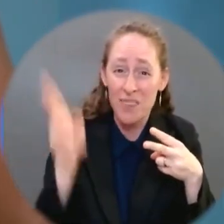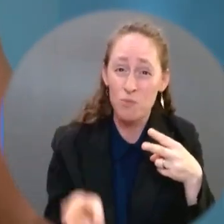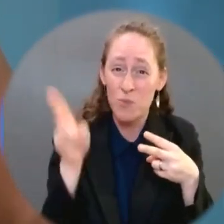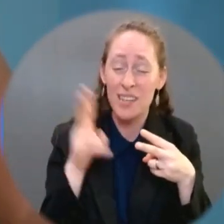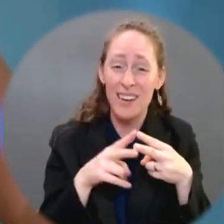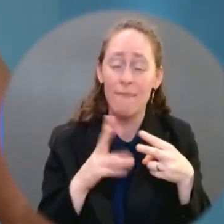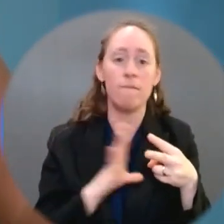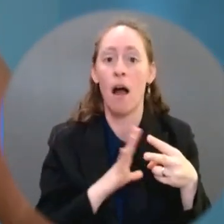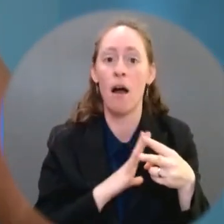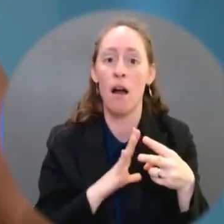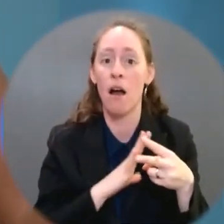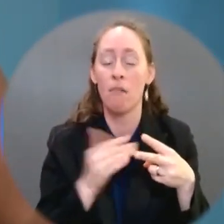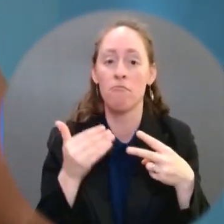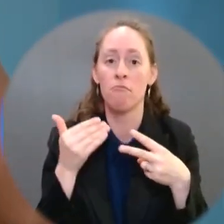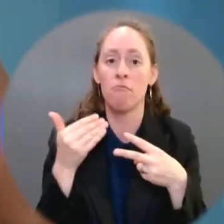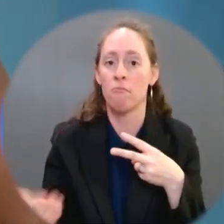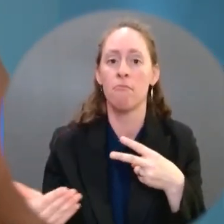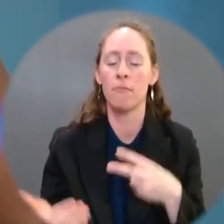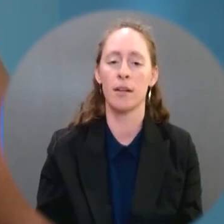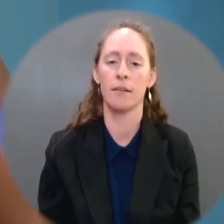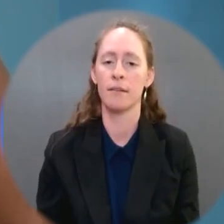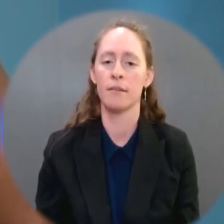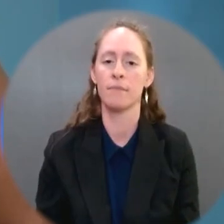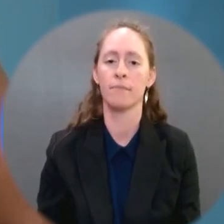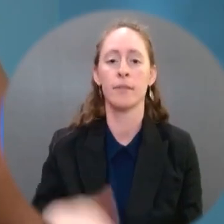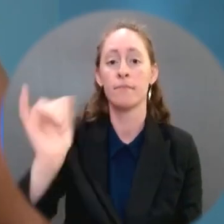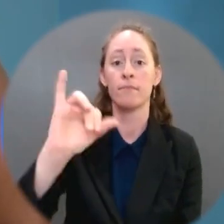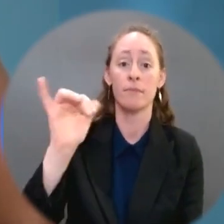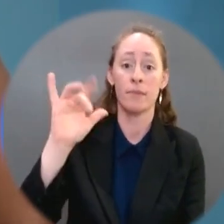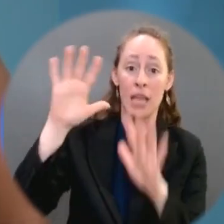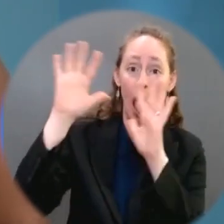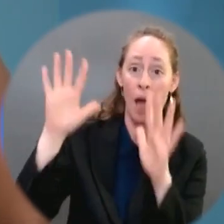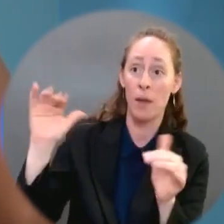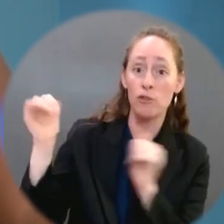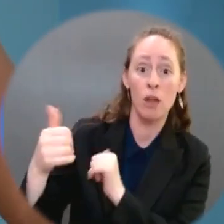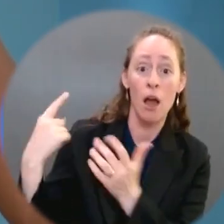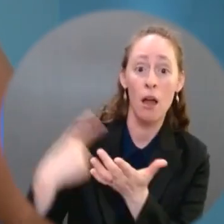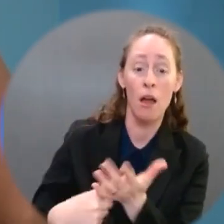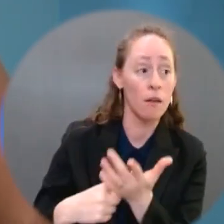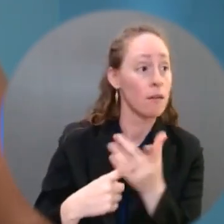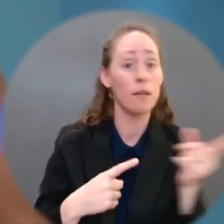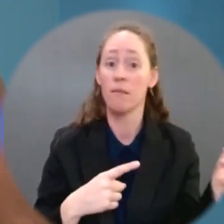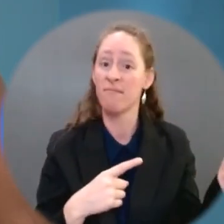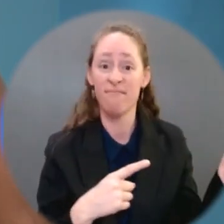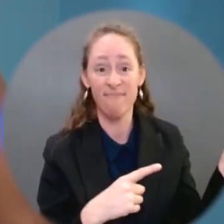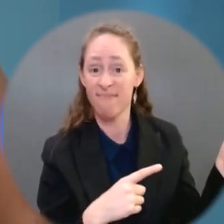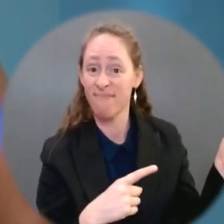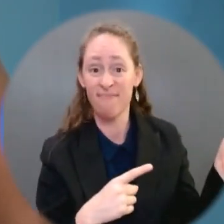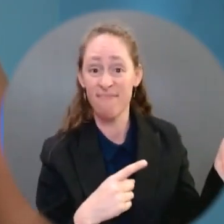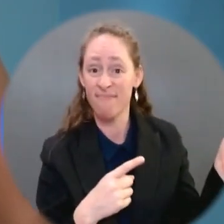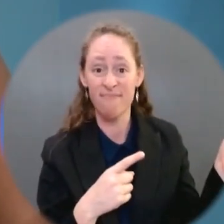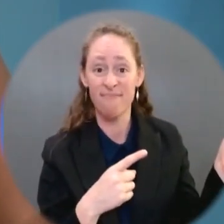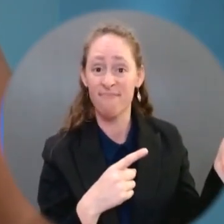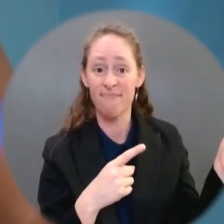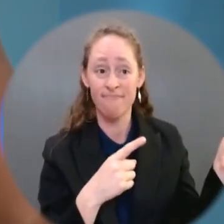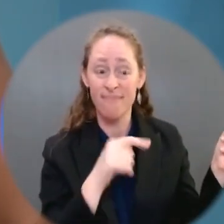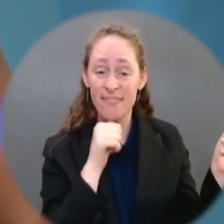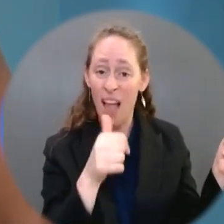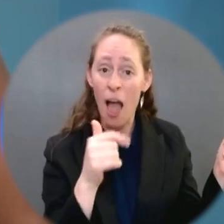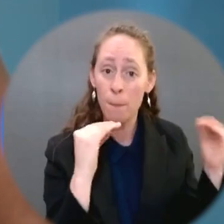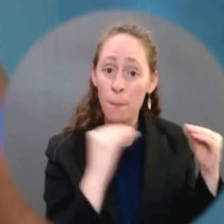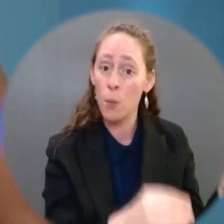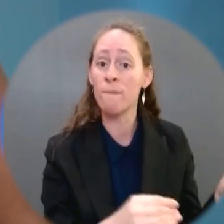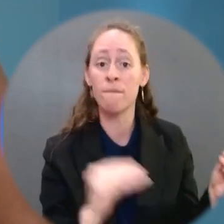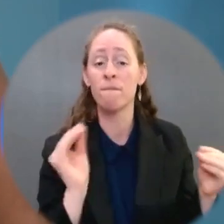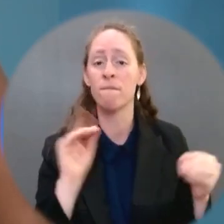change, you saw the president's statement just recently. If Senate doesn't act on that and doesn't take action on